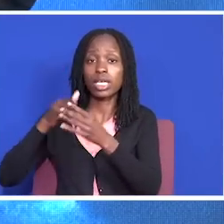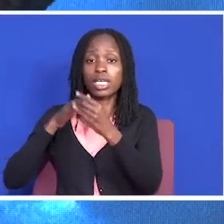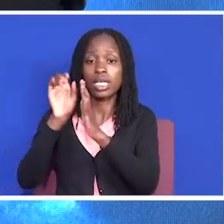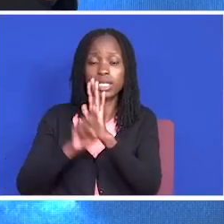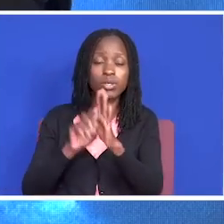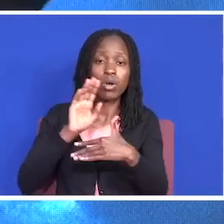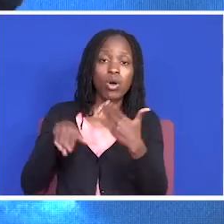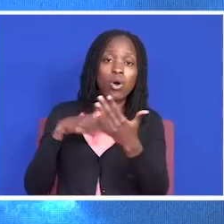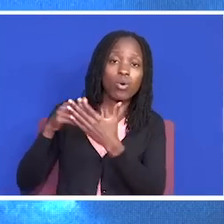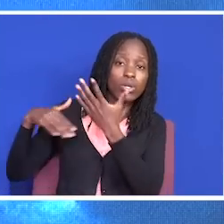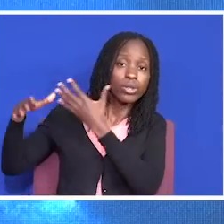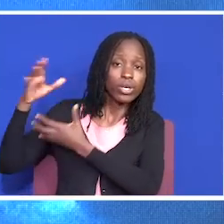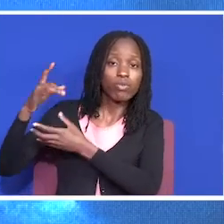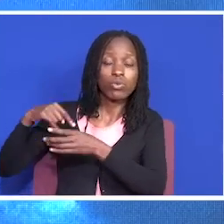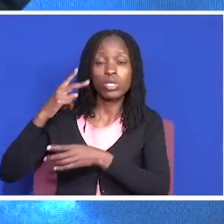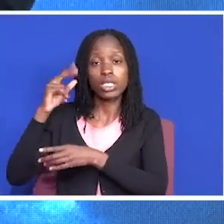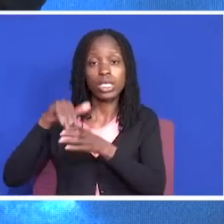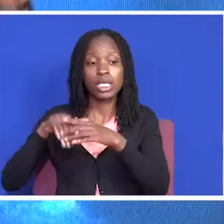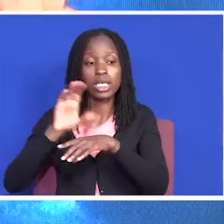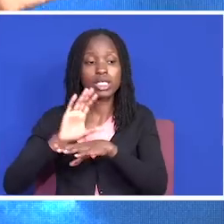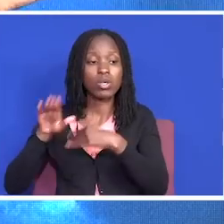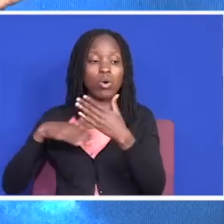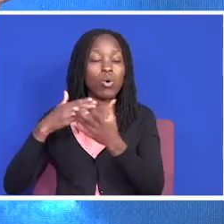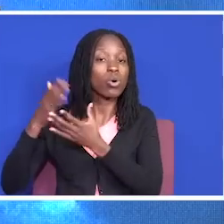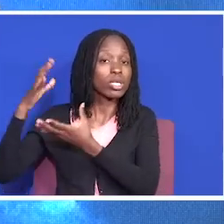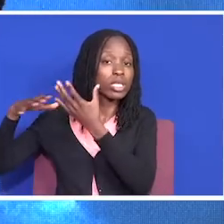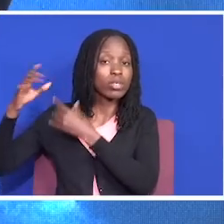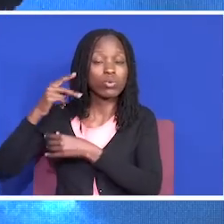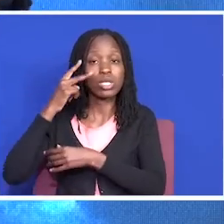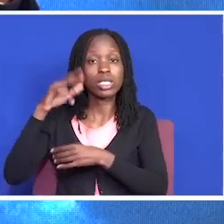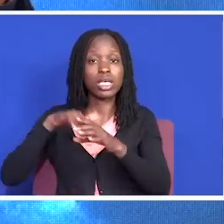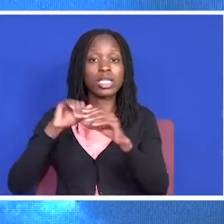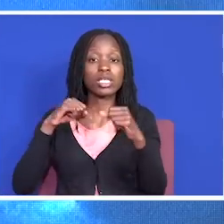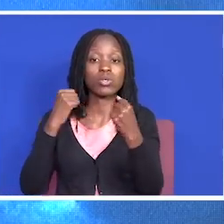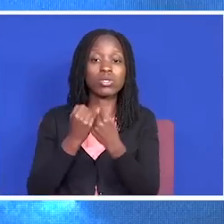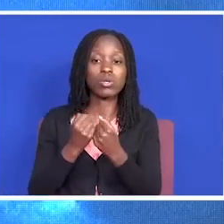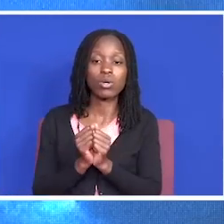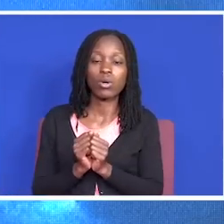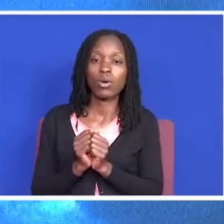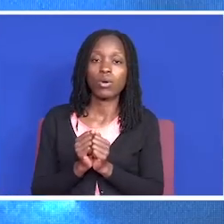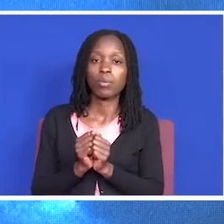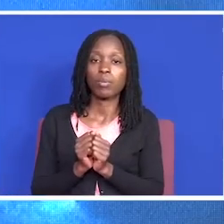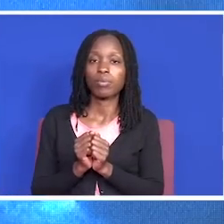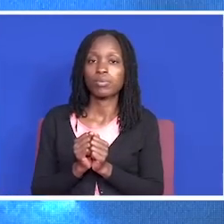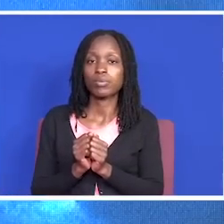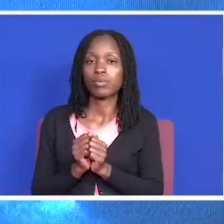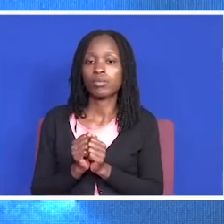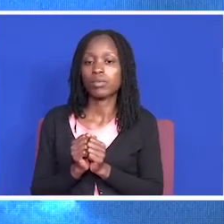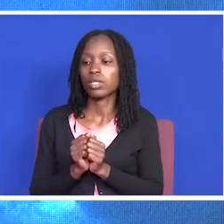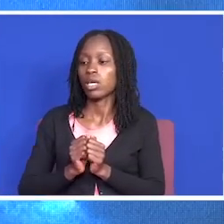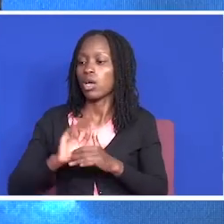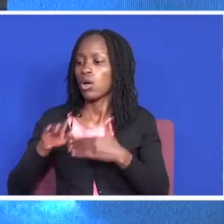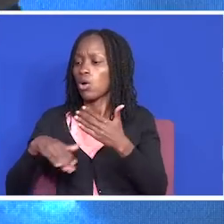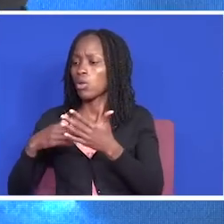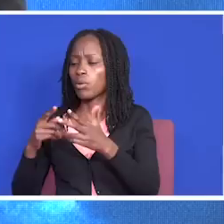the confusion we see in church, all the confusion we see in society can be traced back to